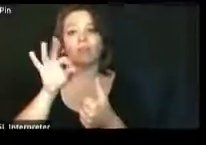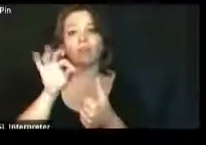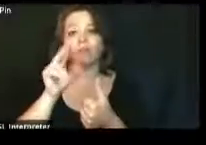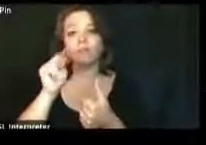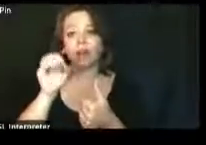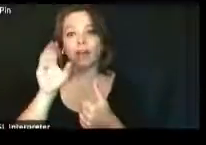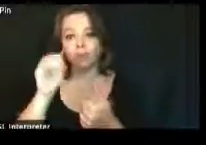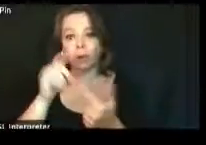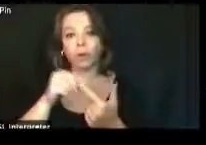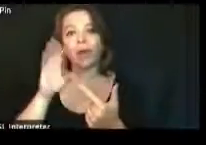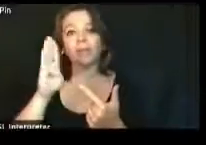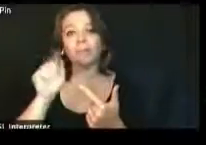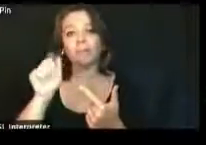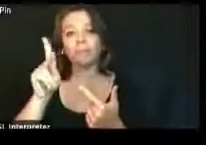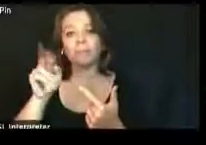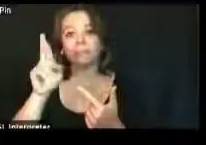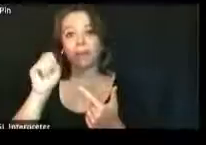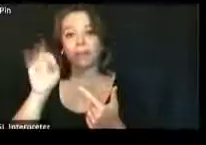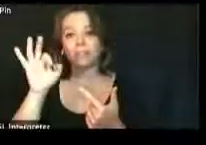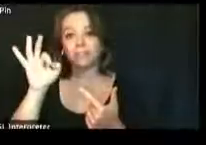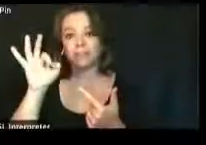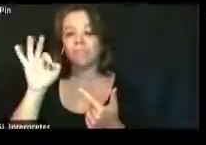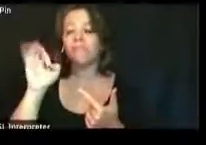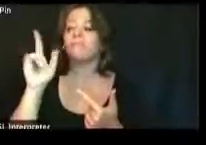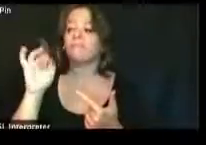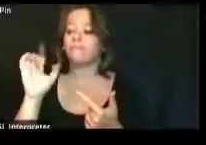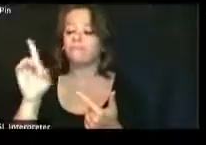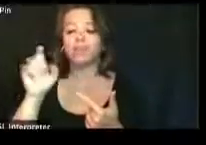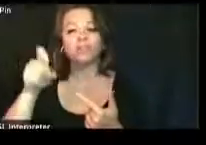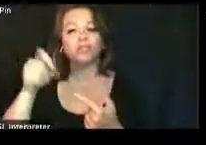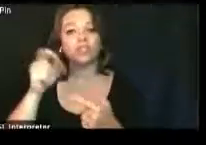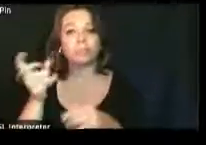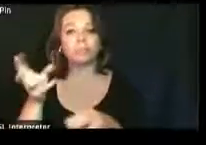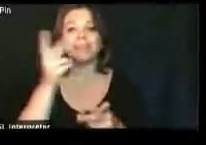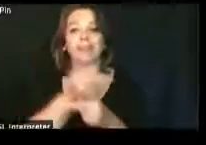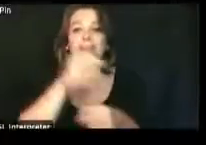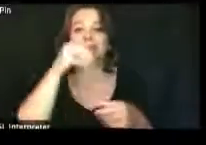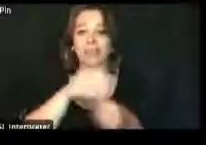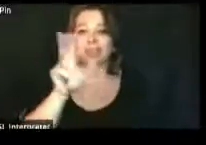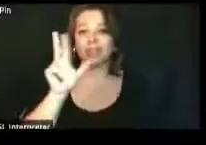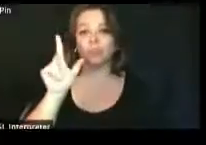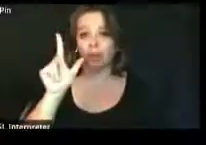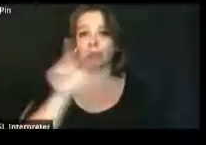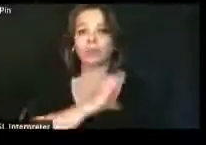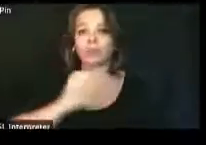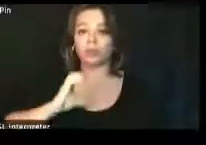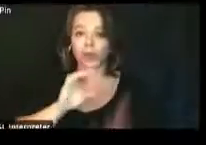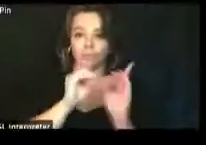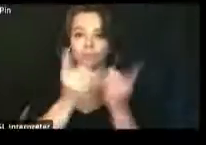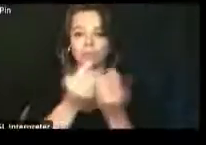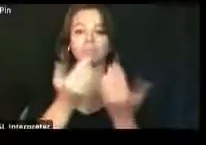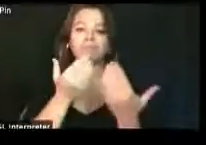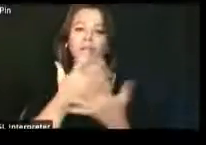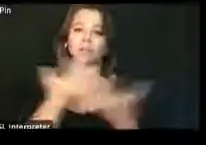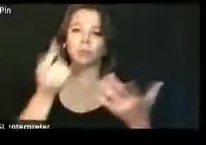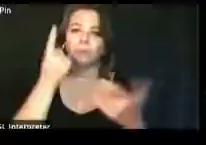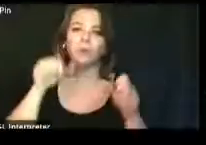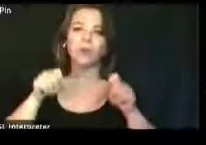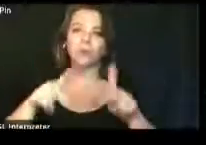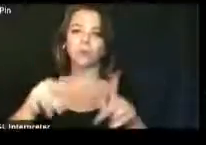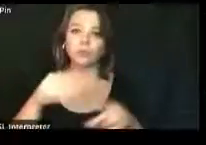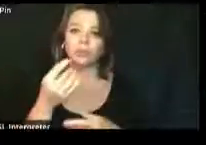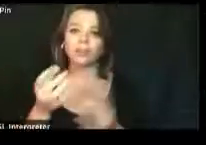Bakersfield should stay specifically in the 23rd congressional district. Thank you so much for the opportunity to speak this